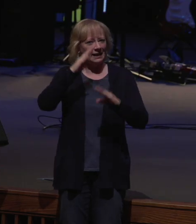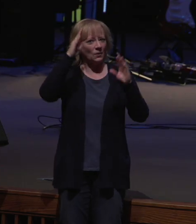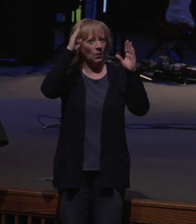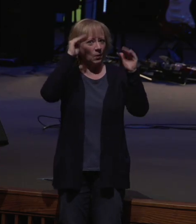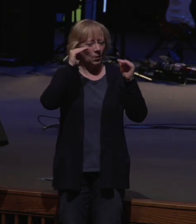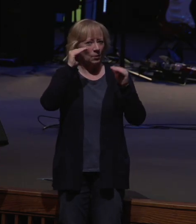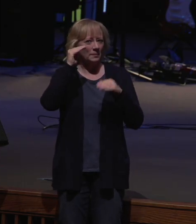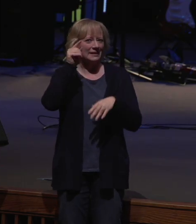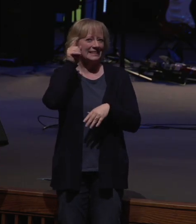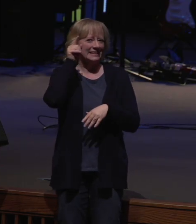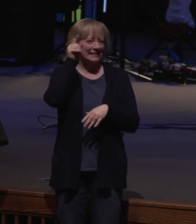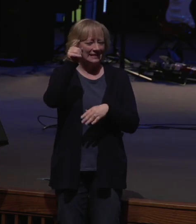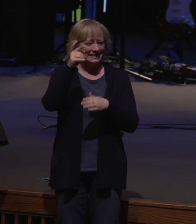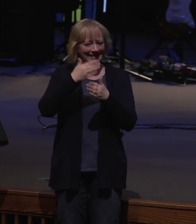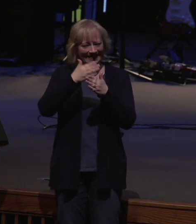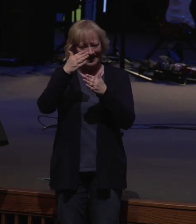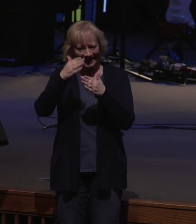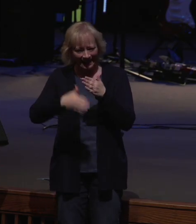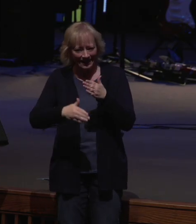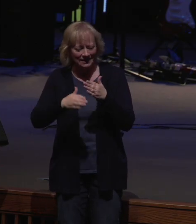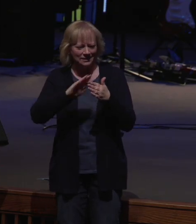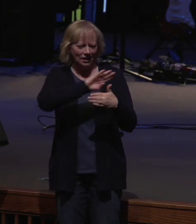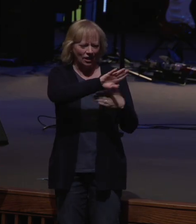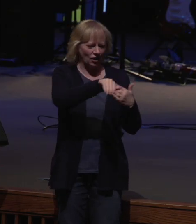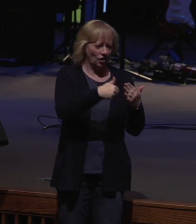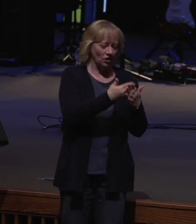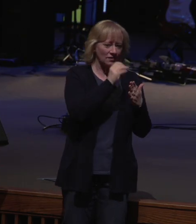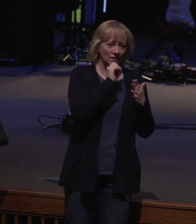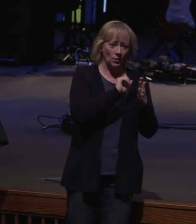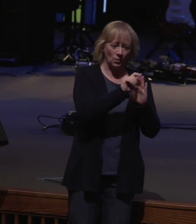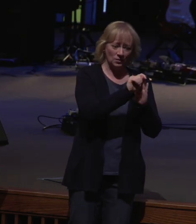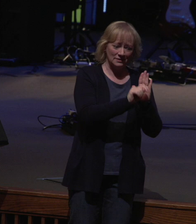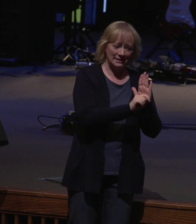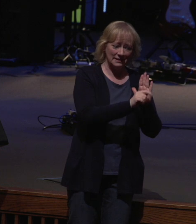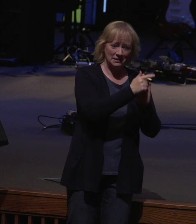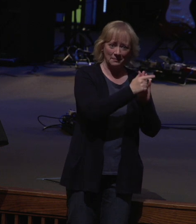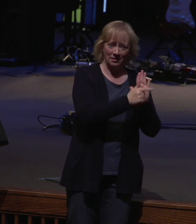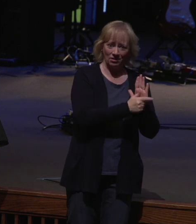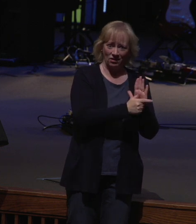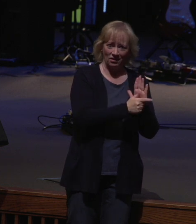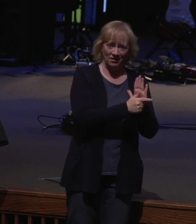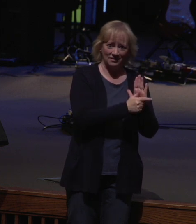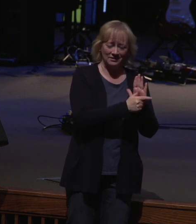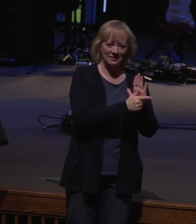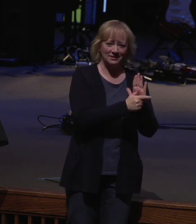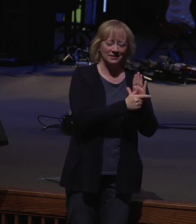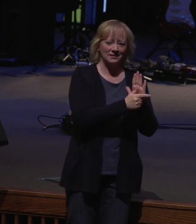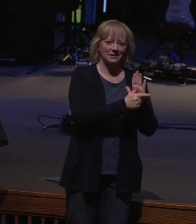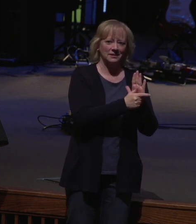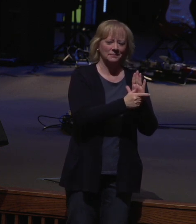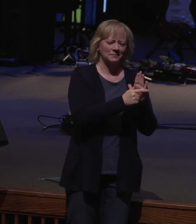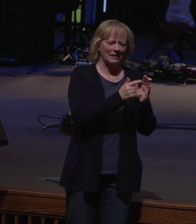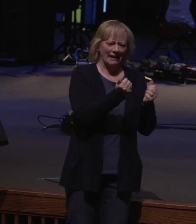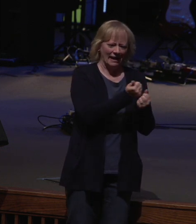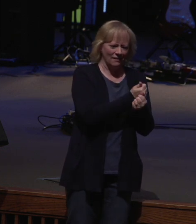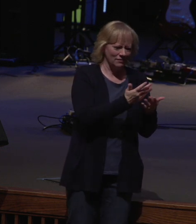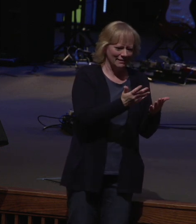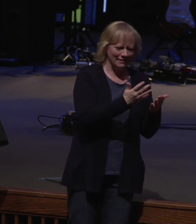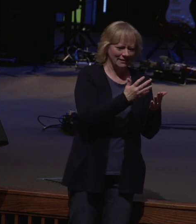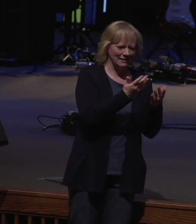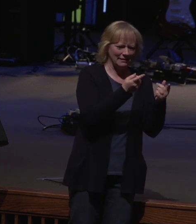He's the end and all the Old Testament law. All the Old Testament looked forward